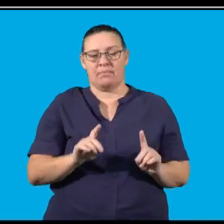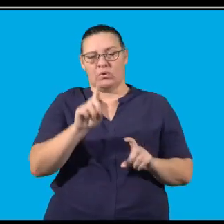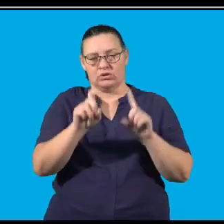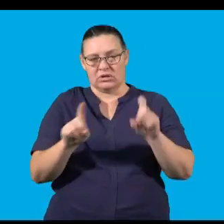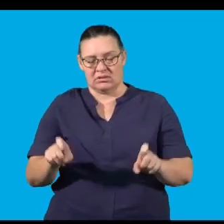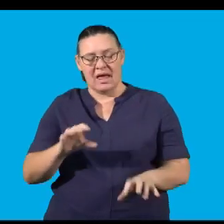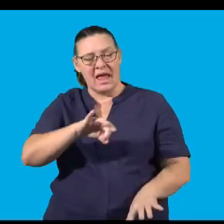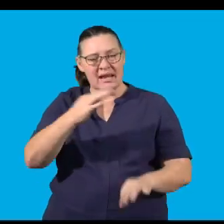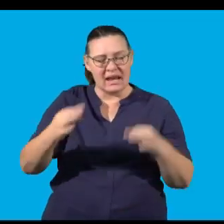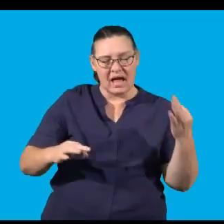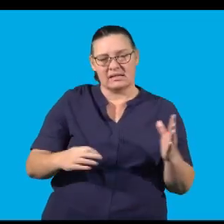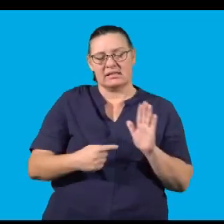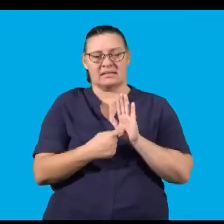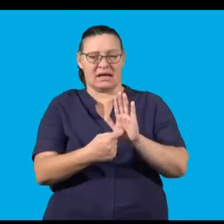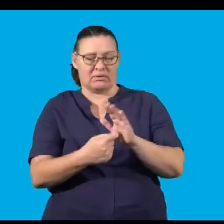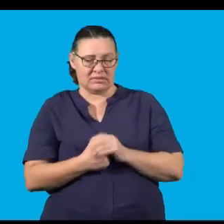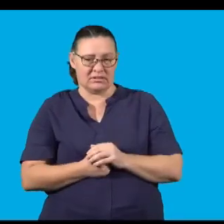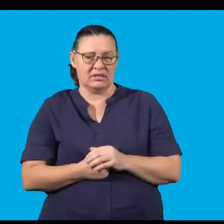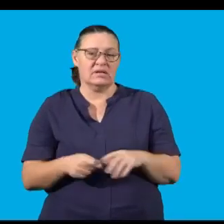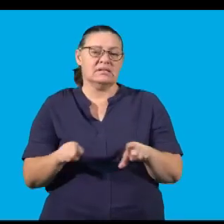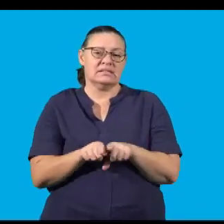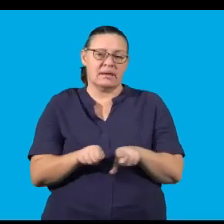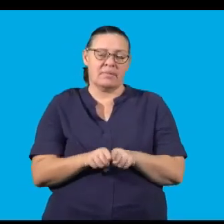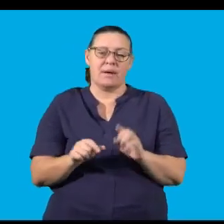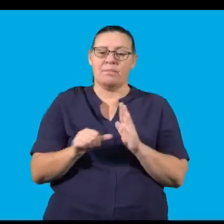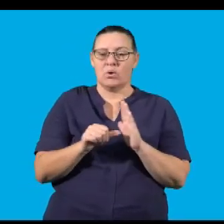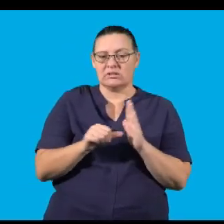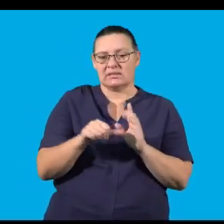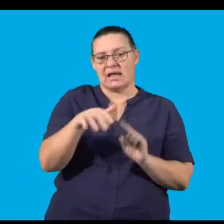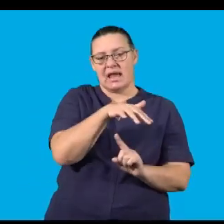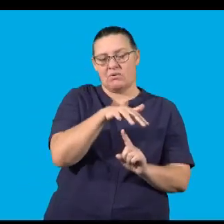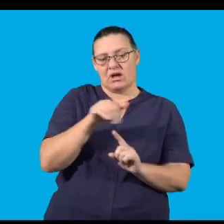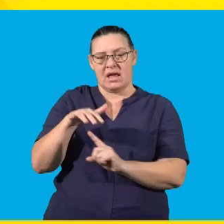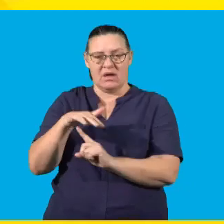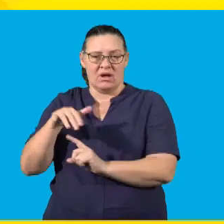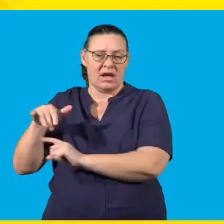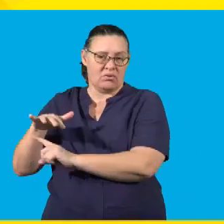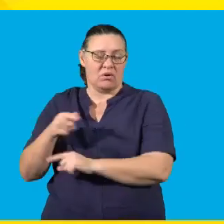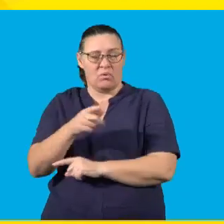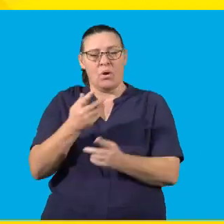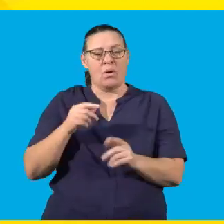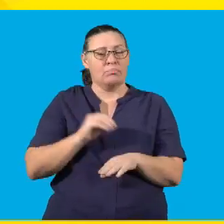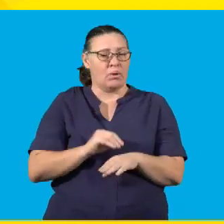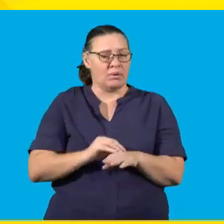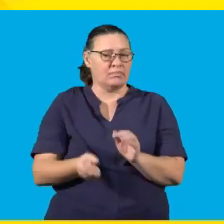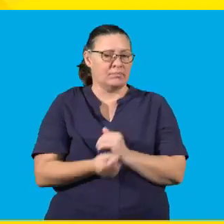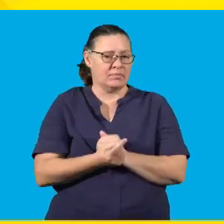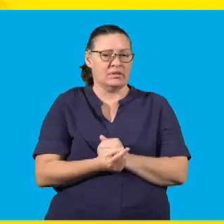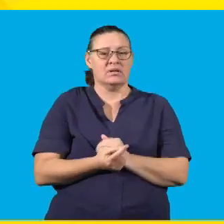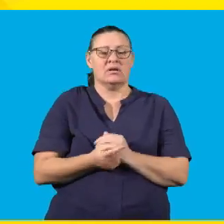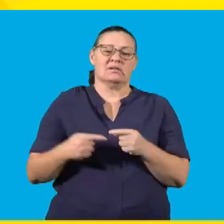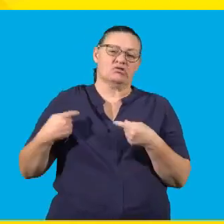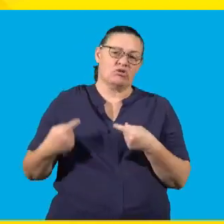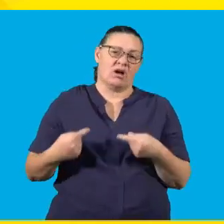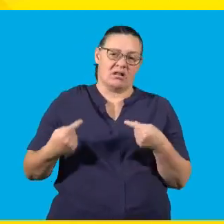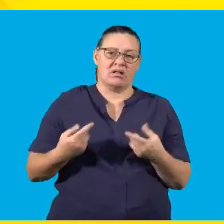how we analyze diagrams. And we're going to be looking at some of the key areas where you have problems. Learners